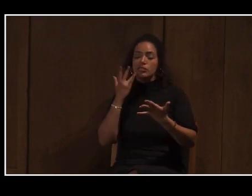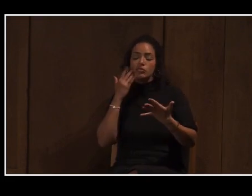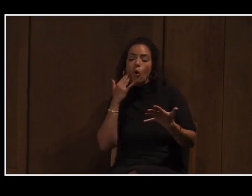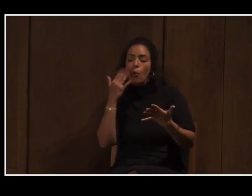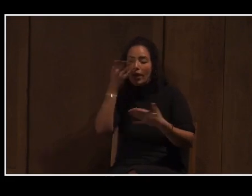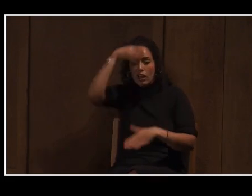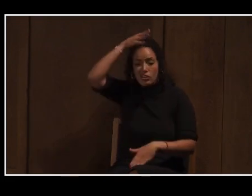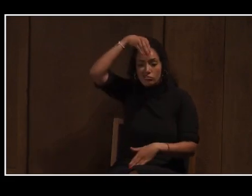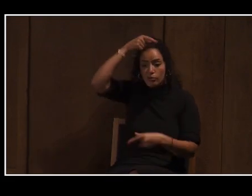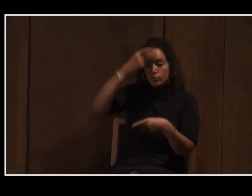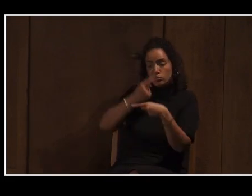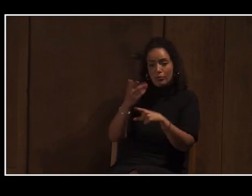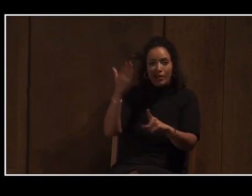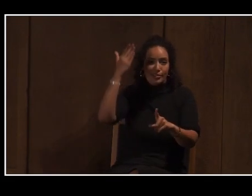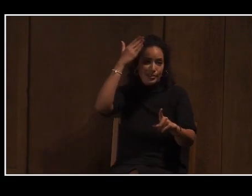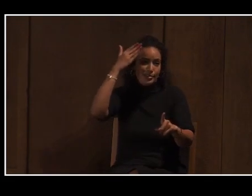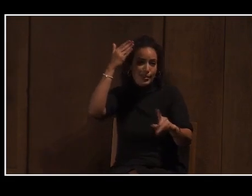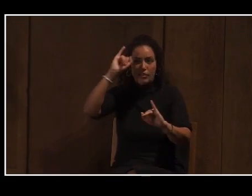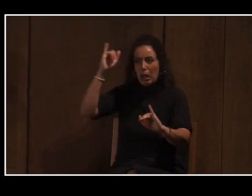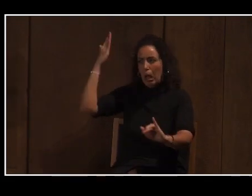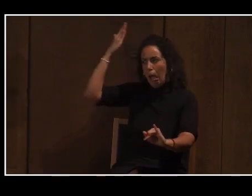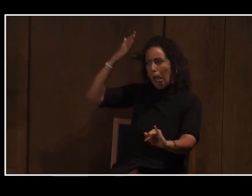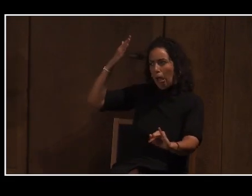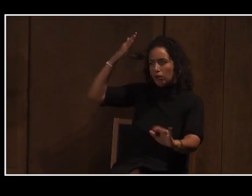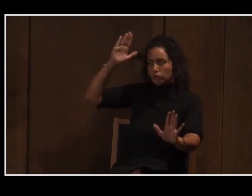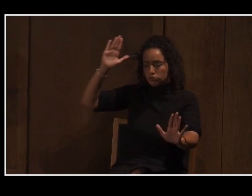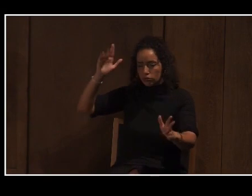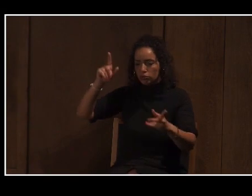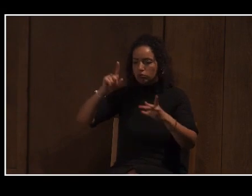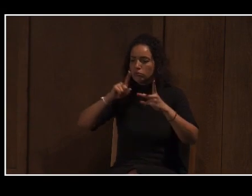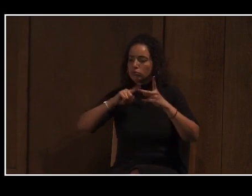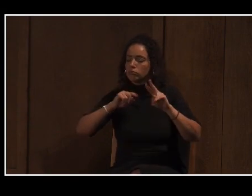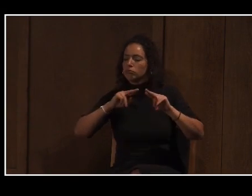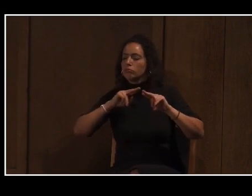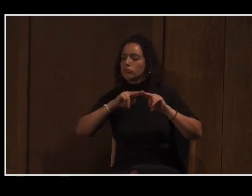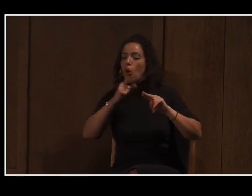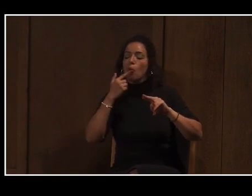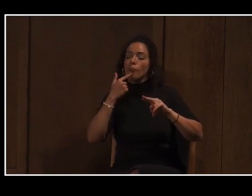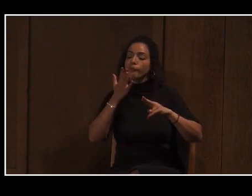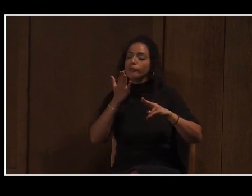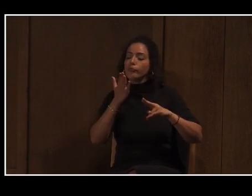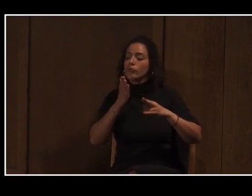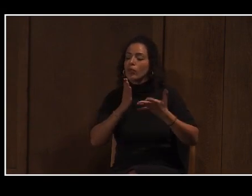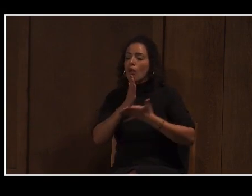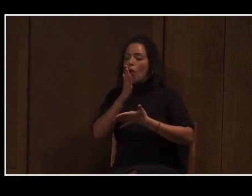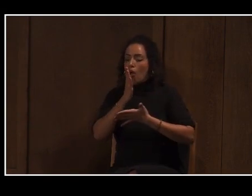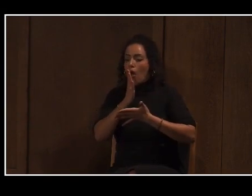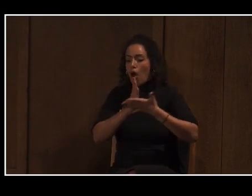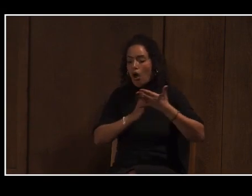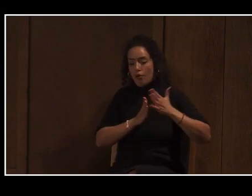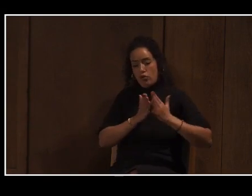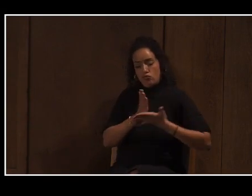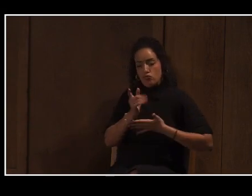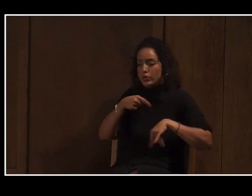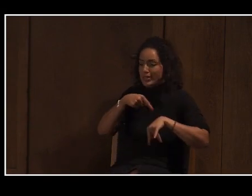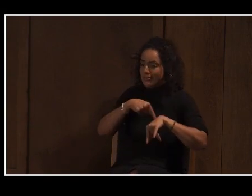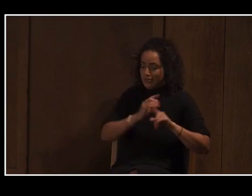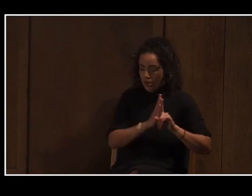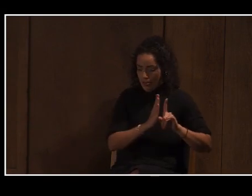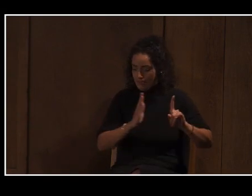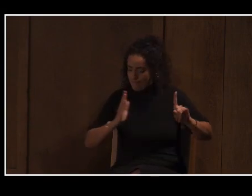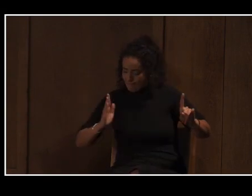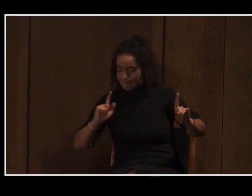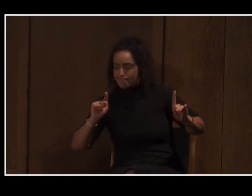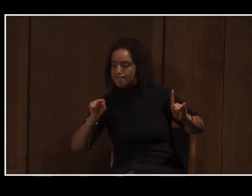nightmares. So if you followed in his half term, he was just demonizing a caravan coming from Central